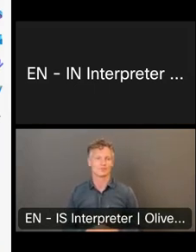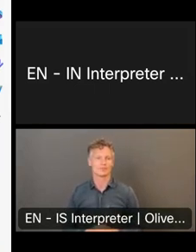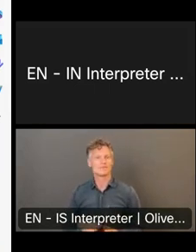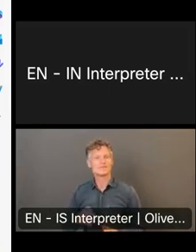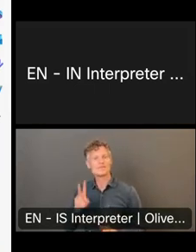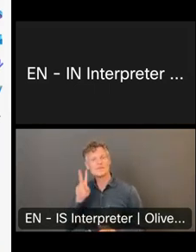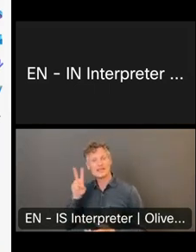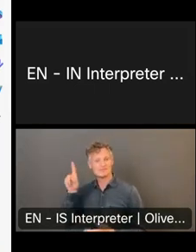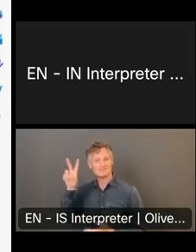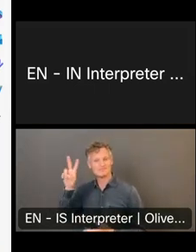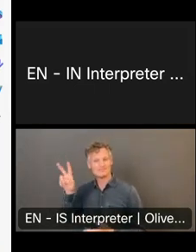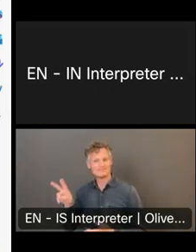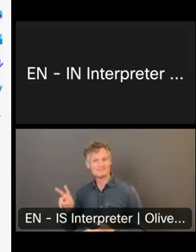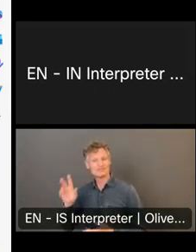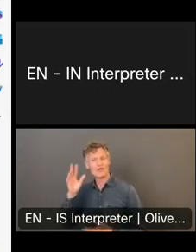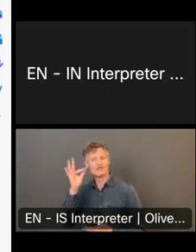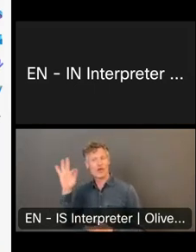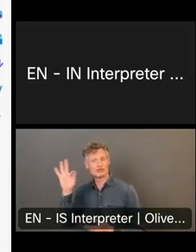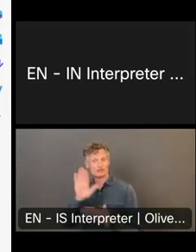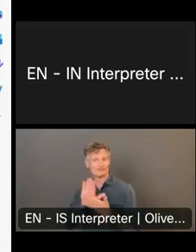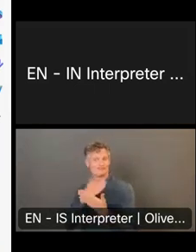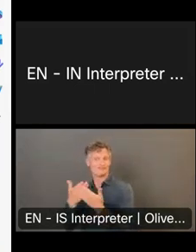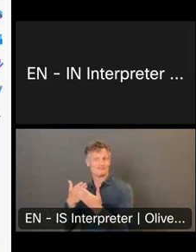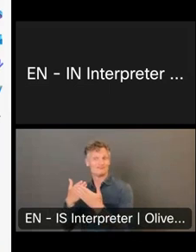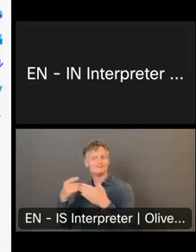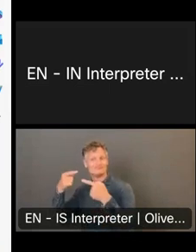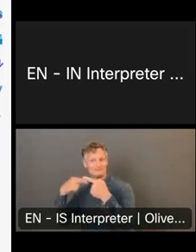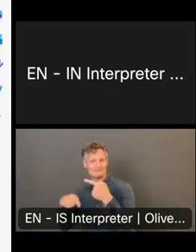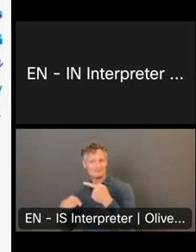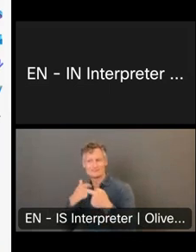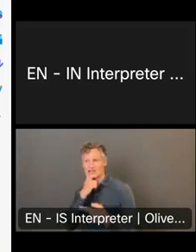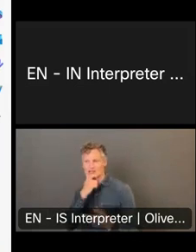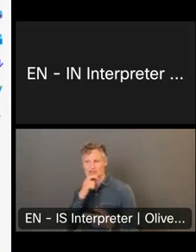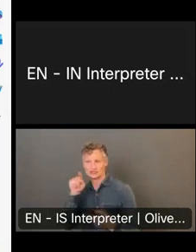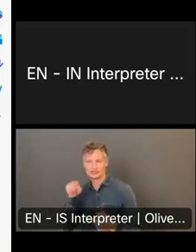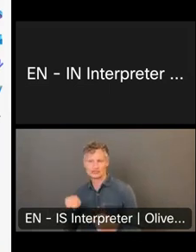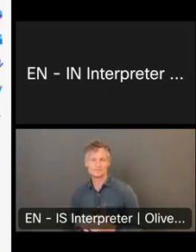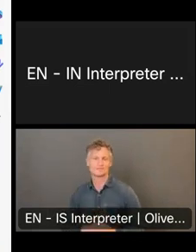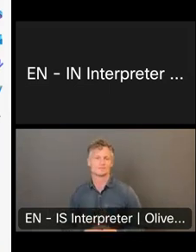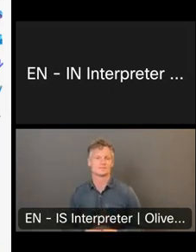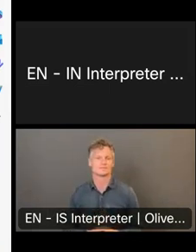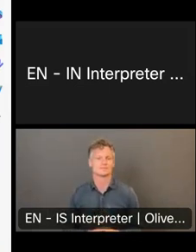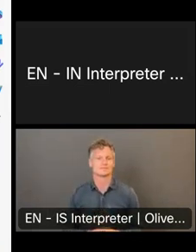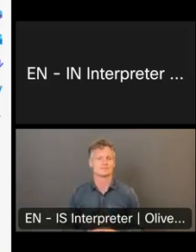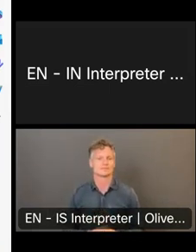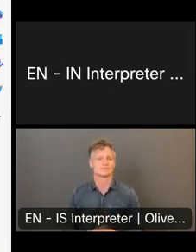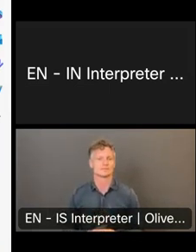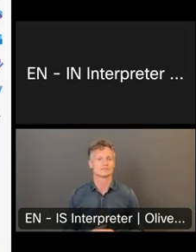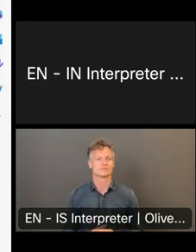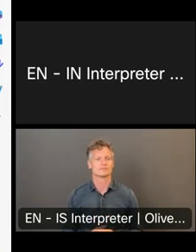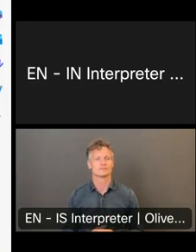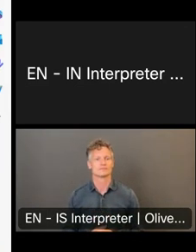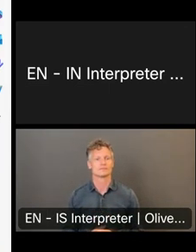weaken, degrade, and fall to the level of simple grammatical tools. New and different words are then needed for the purposes of